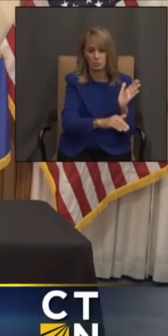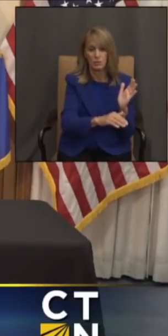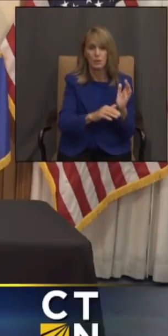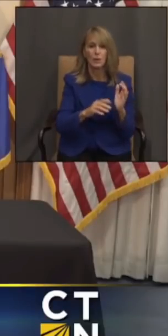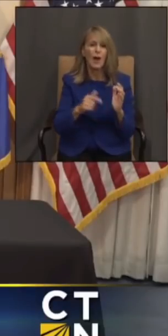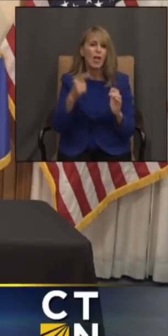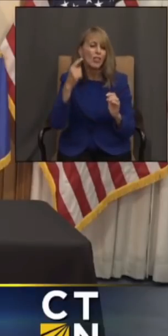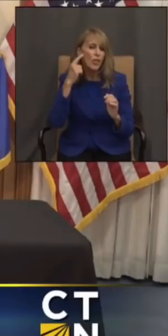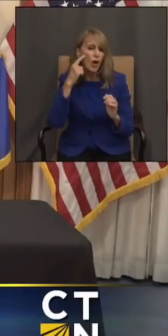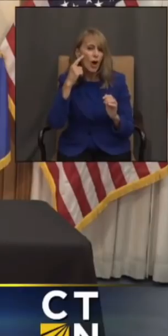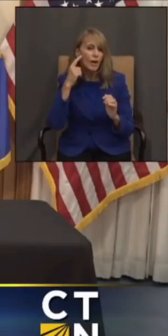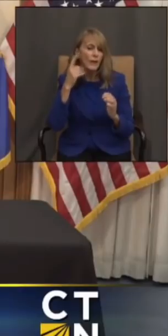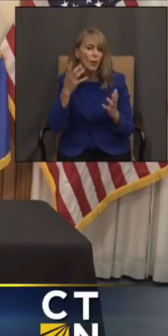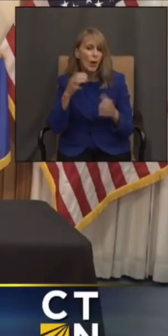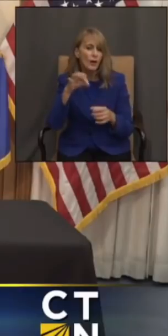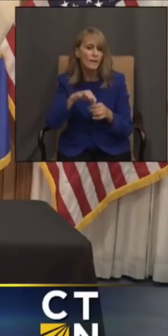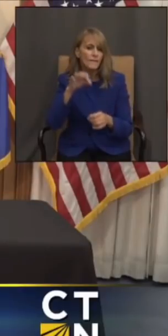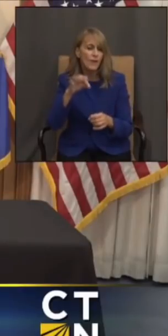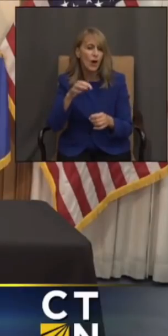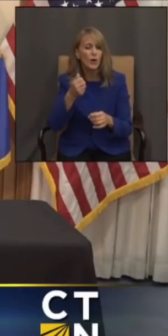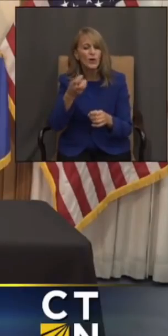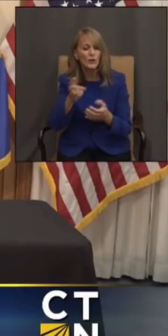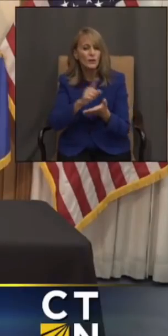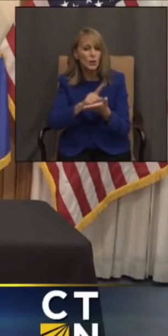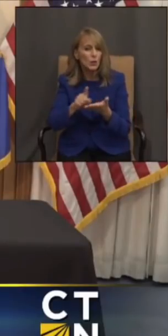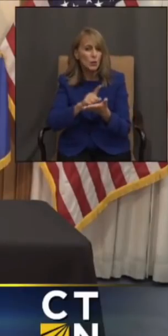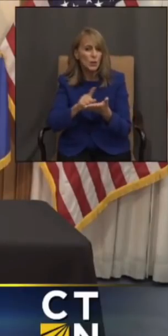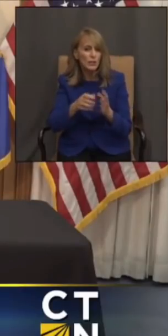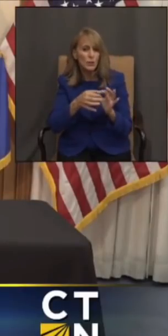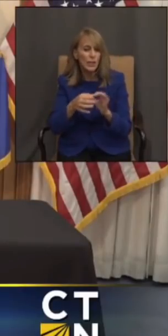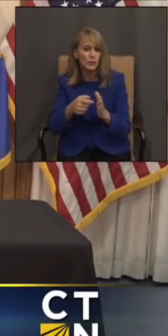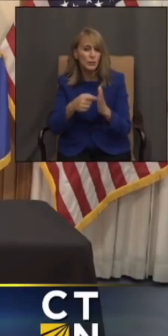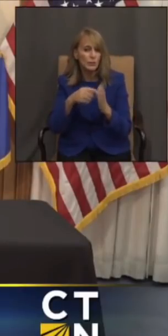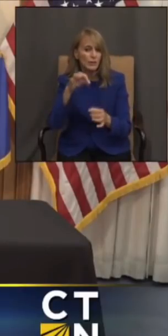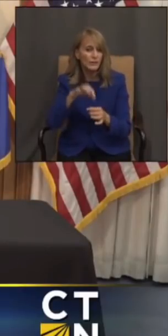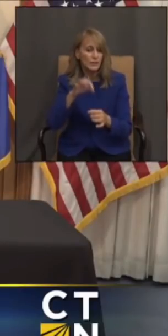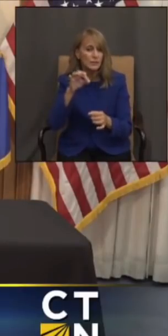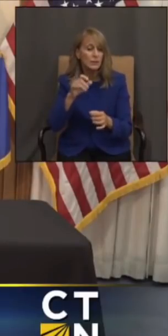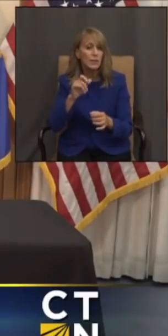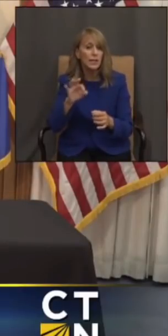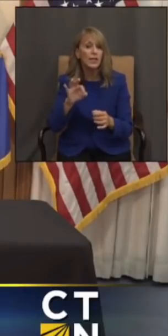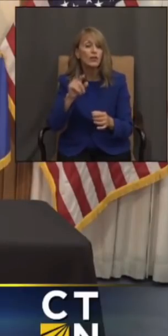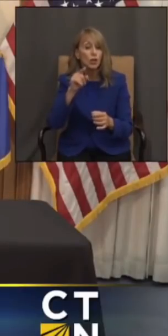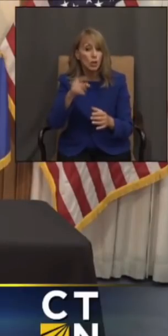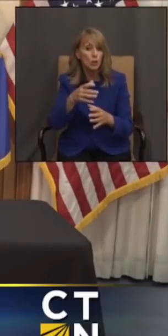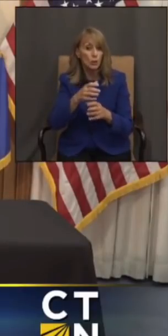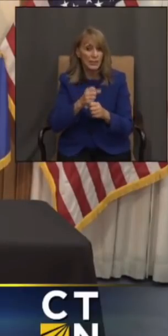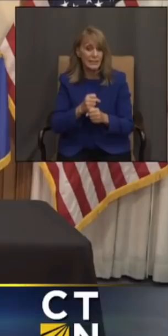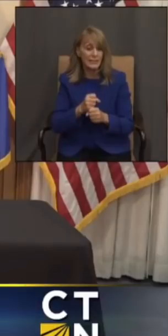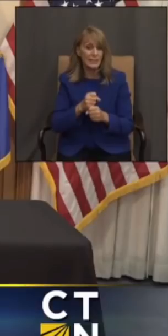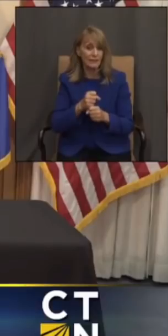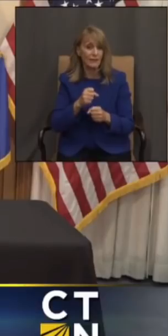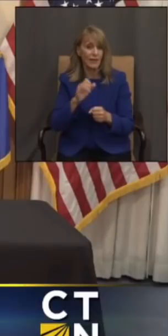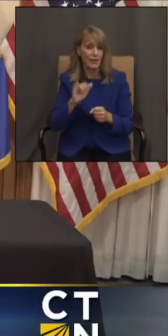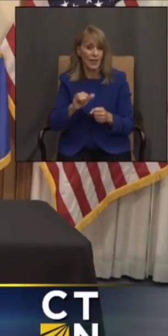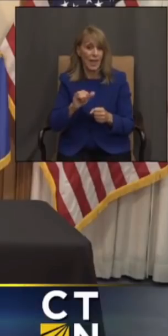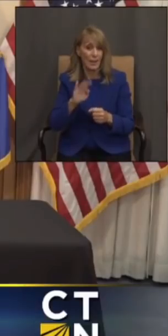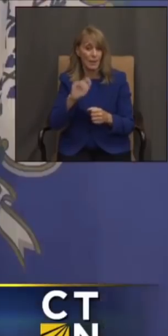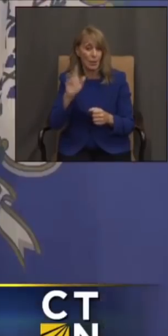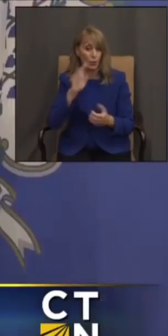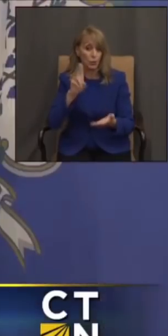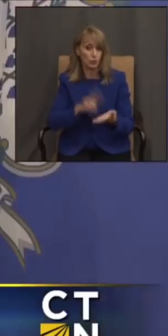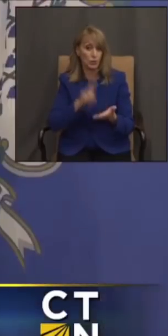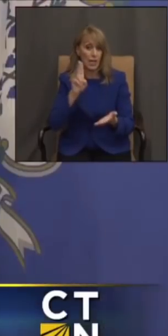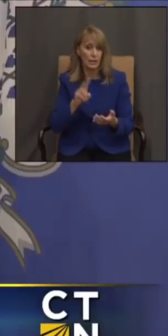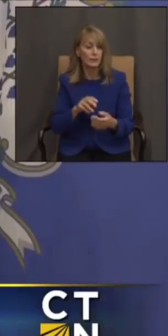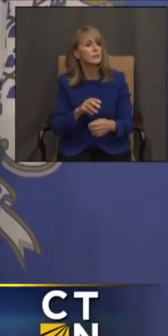leaders want to raise it for a vote within the next couple of weeks or so. If that bill landed on your desk, would that be a thing you'd sign? Yeah,